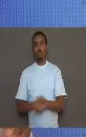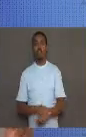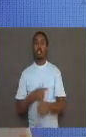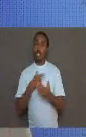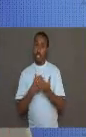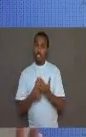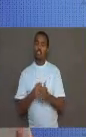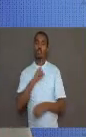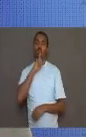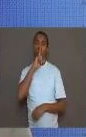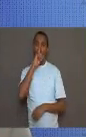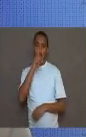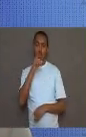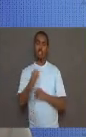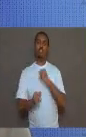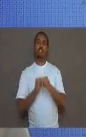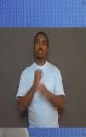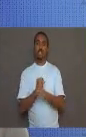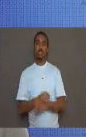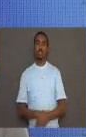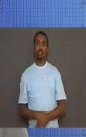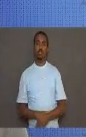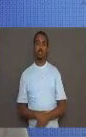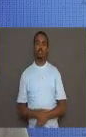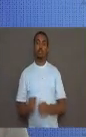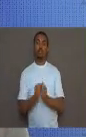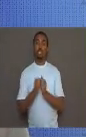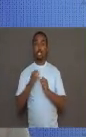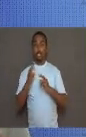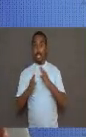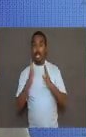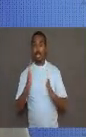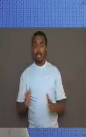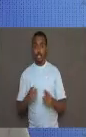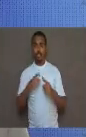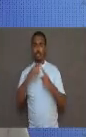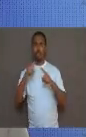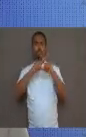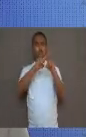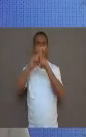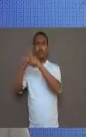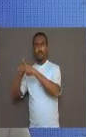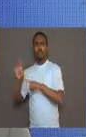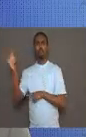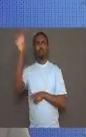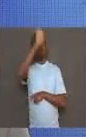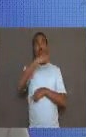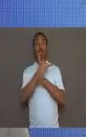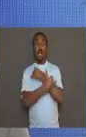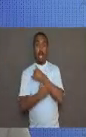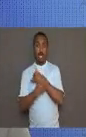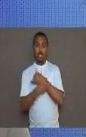This is truly international, with scientists from several different